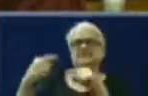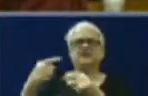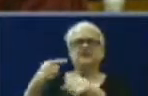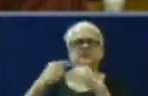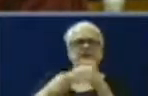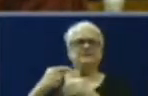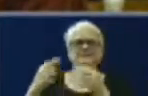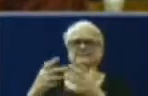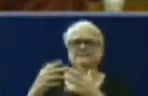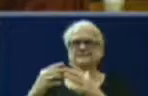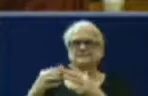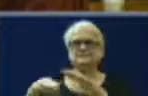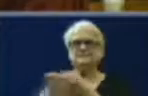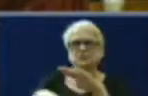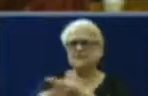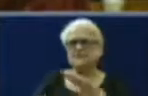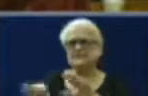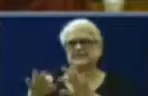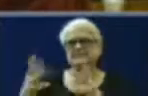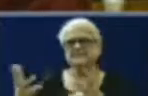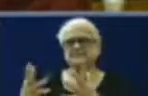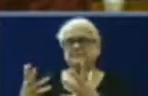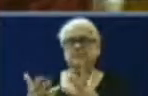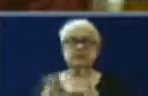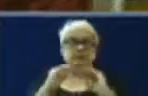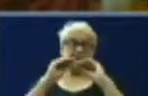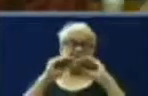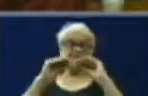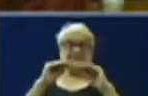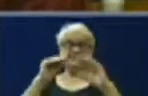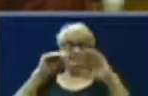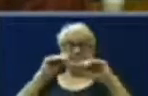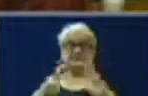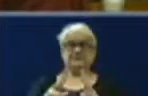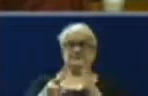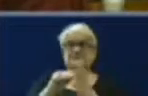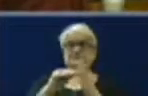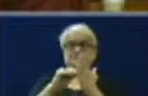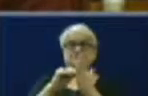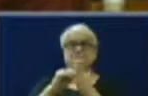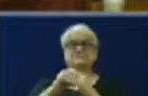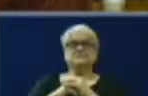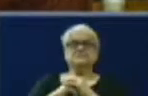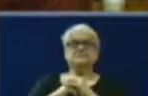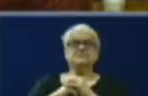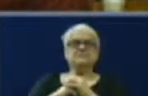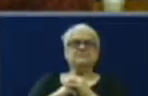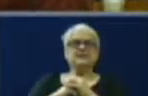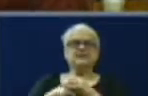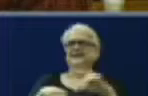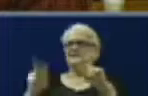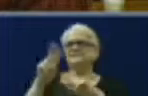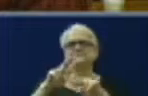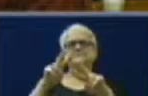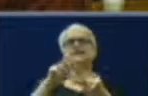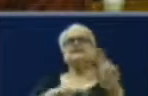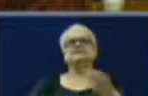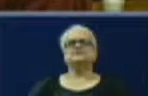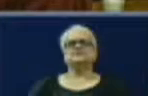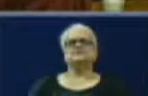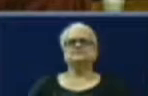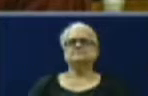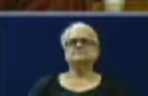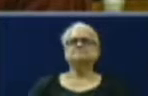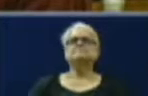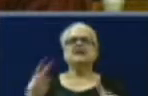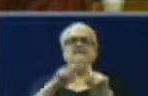want to teach our youth that sophistry trumps integrity? I have repeatedly observed blatant and controvertible